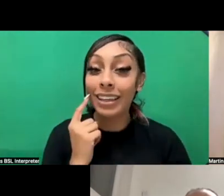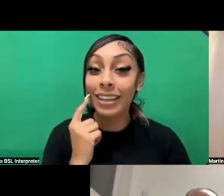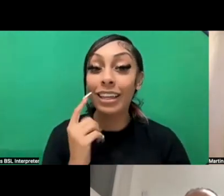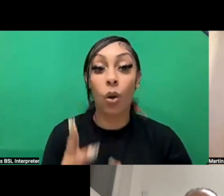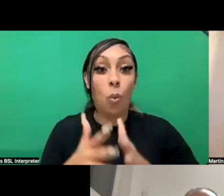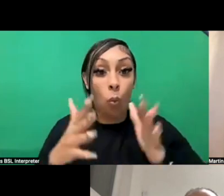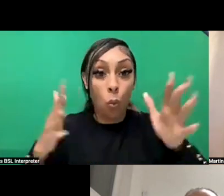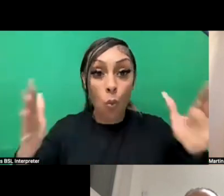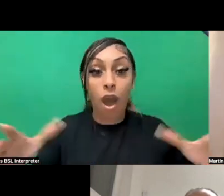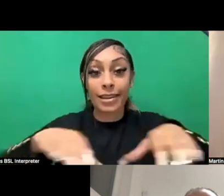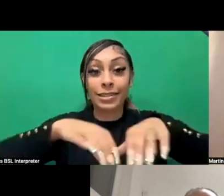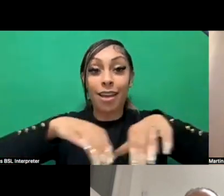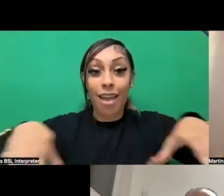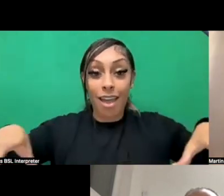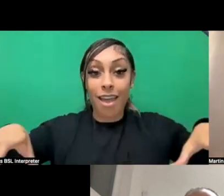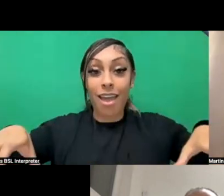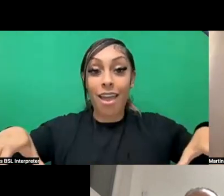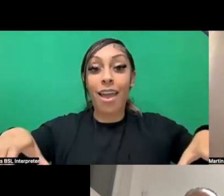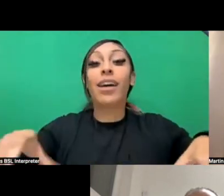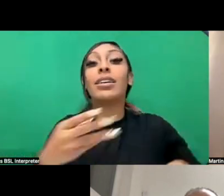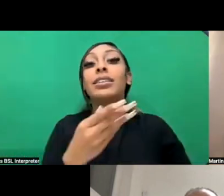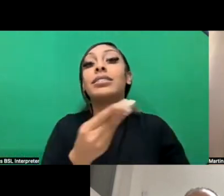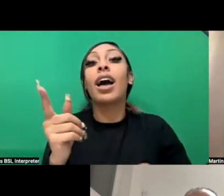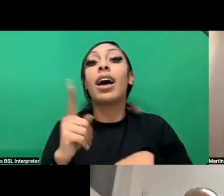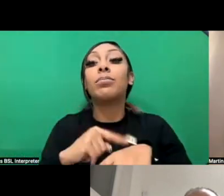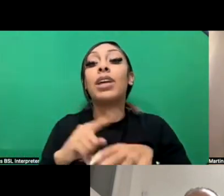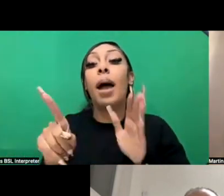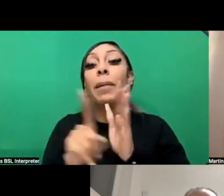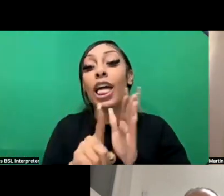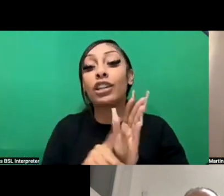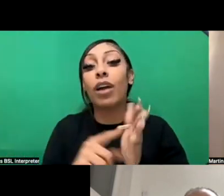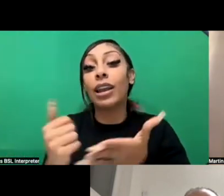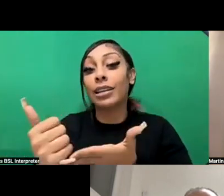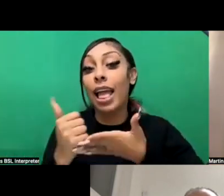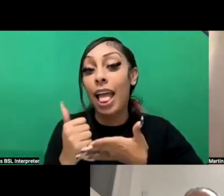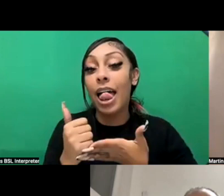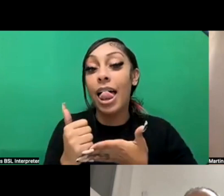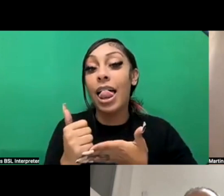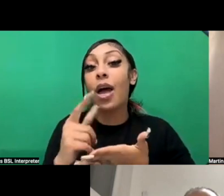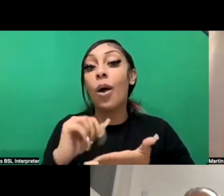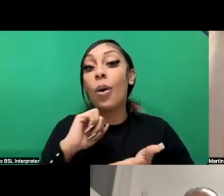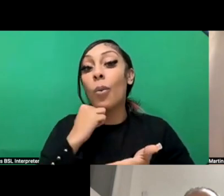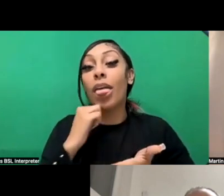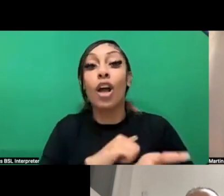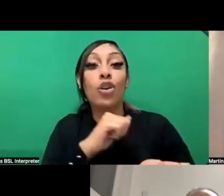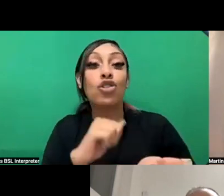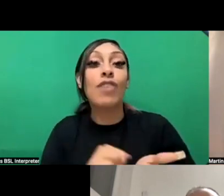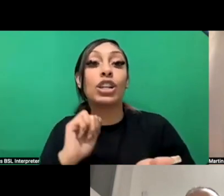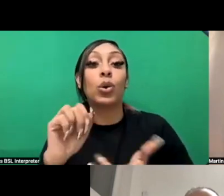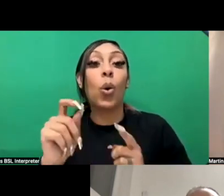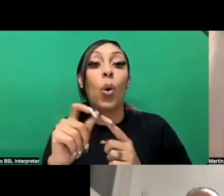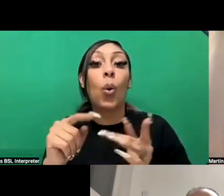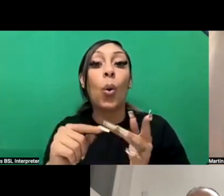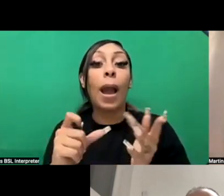palette and they give you sometimes electronics that helps you. For example, LinnStrument will correct your pitch if you're a little bit out of